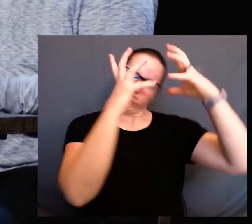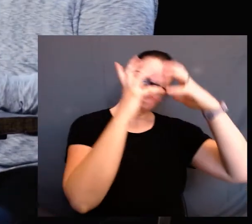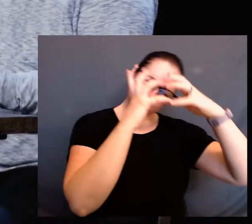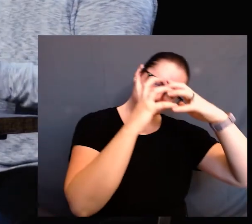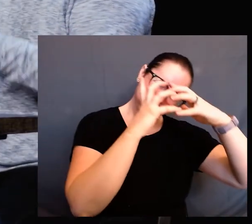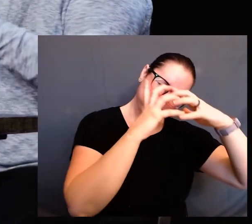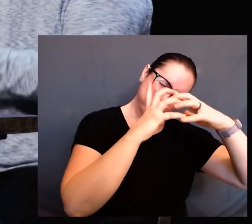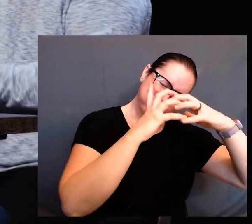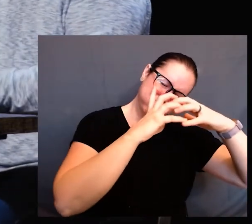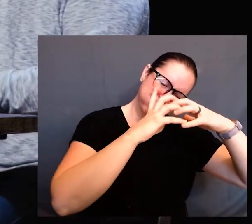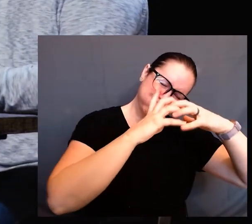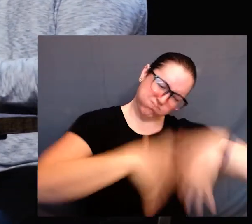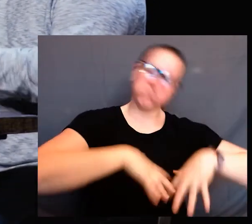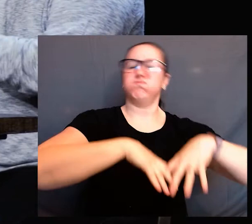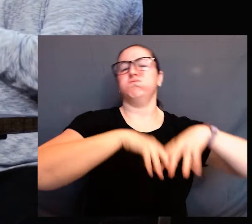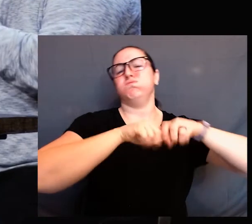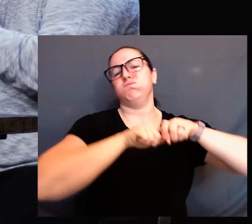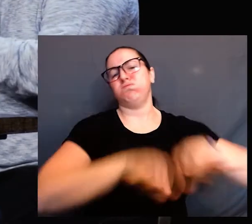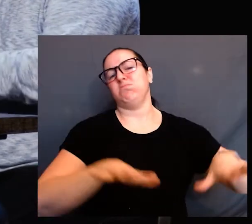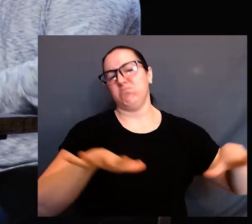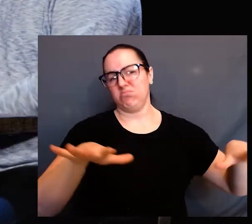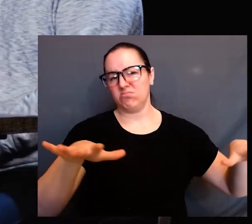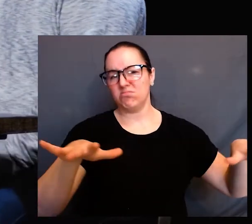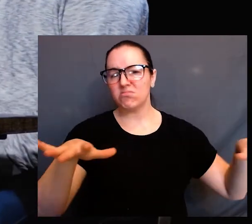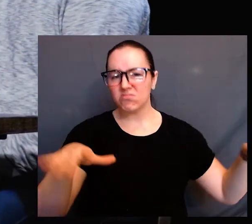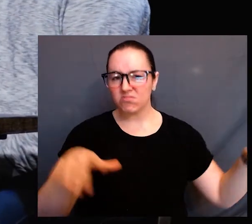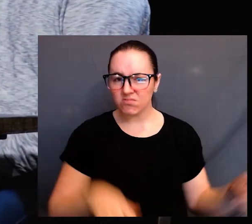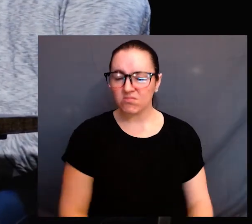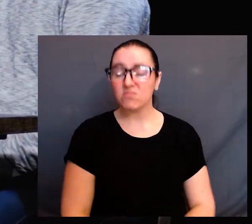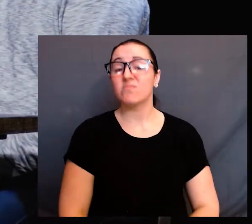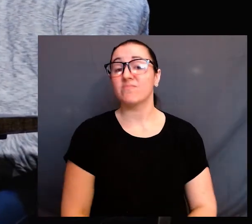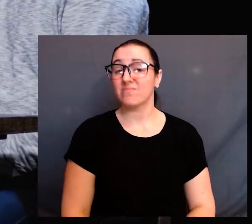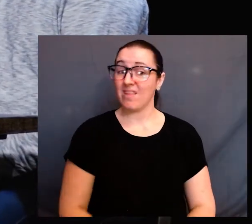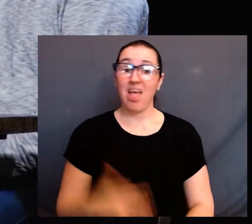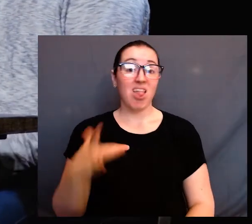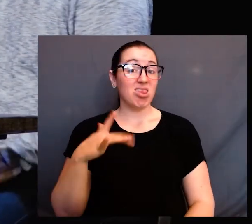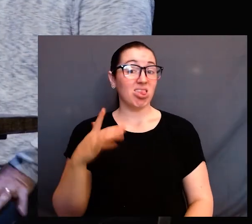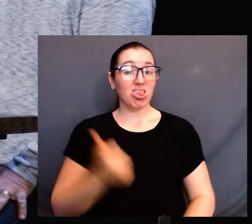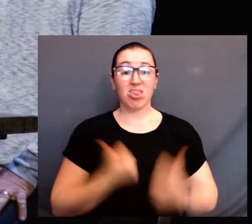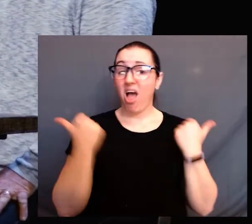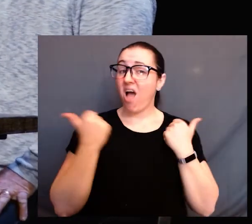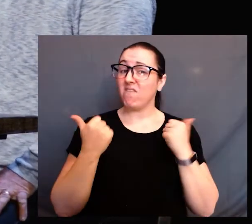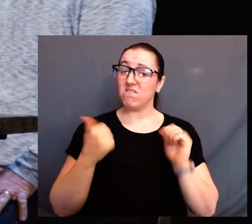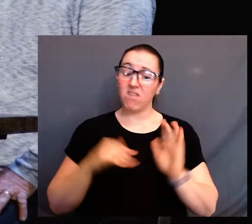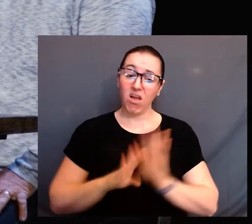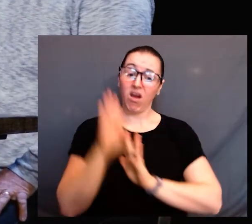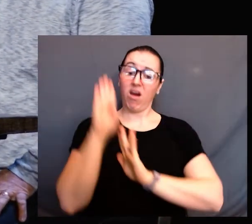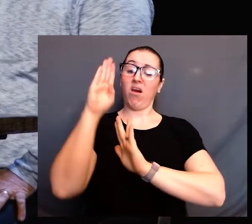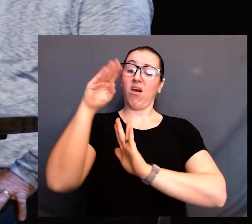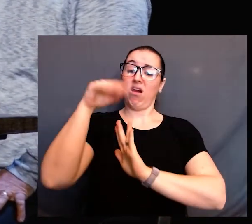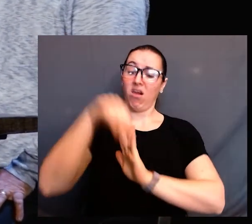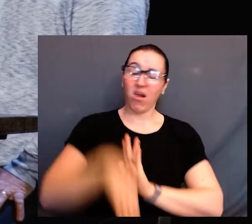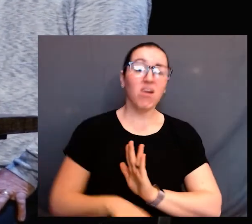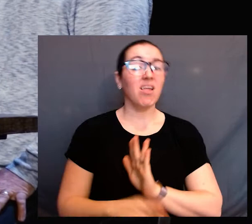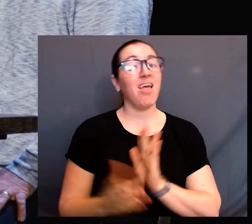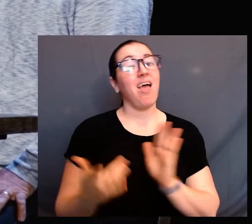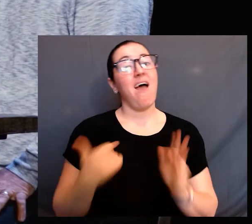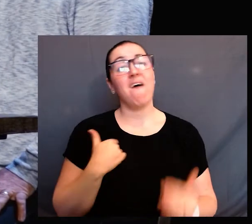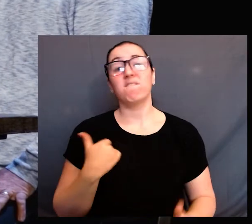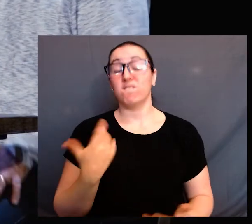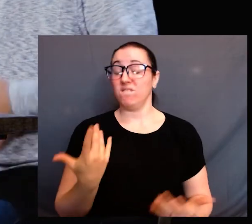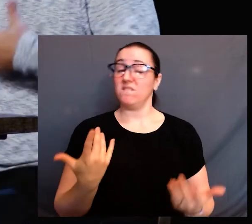fell with a great crash. Life has ups, life has